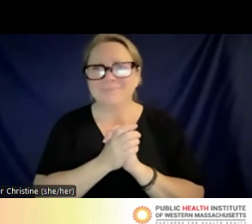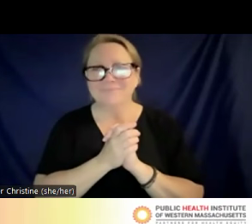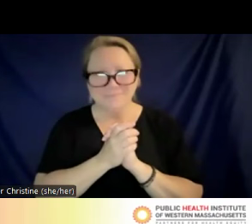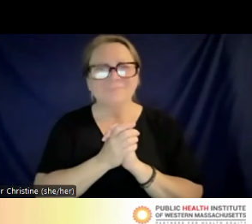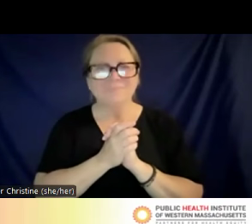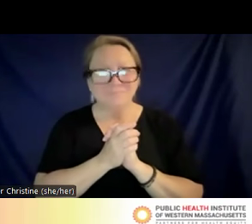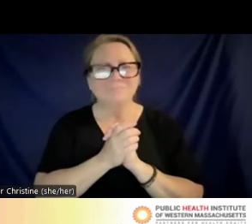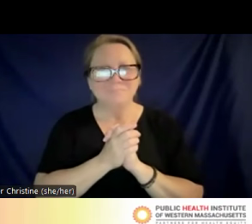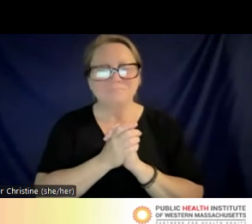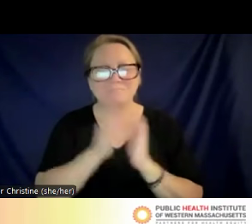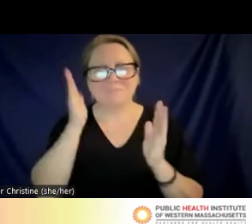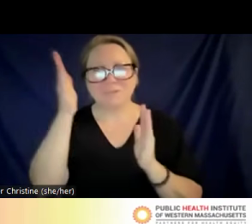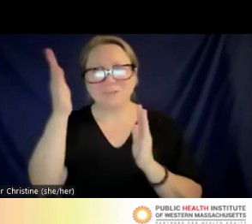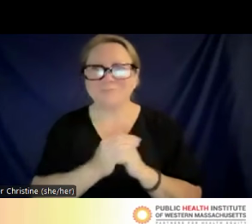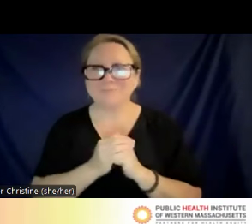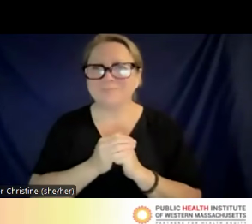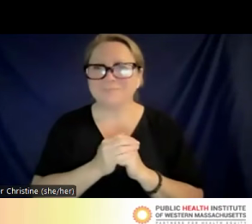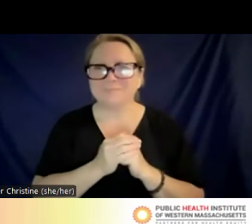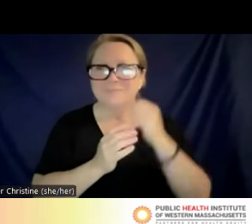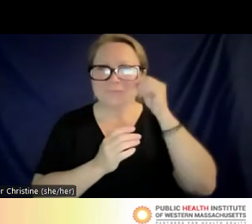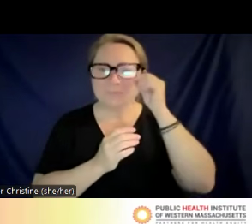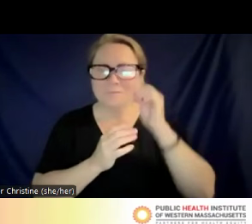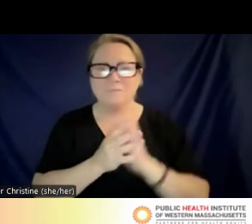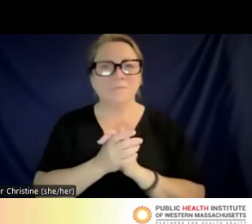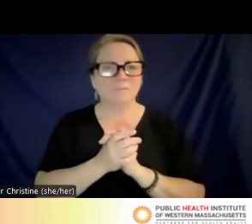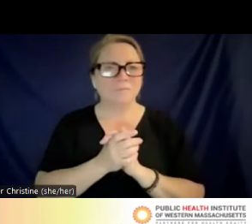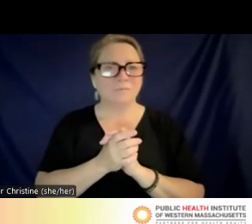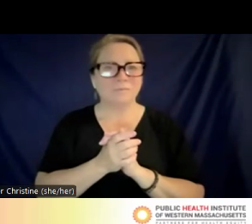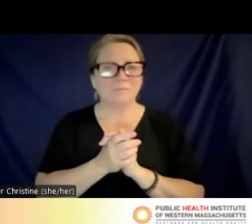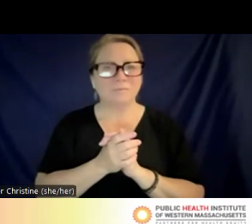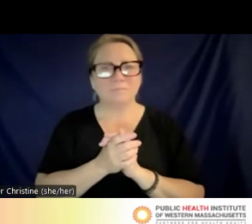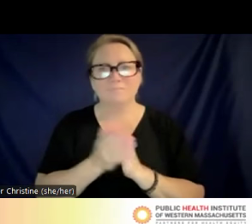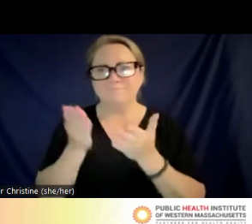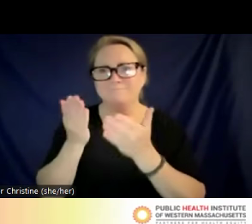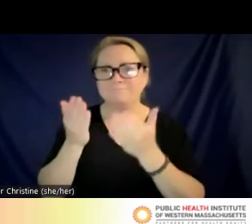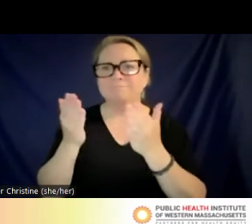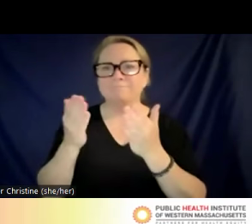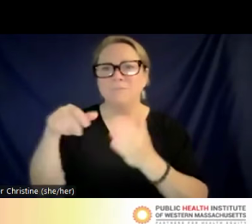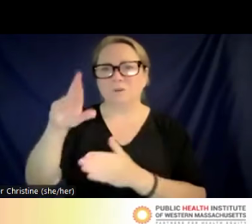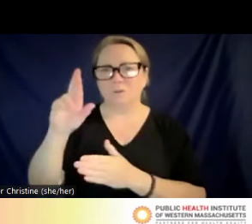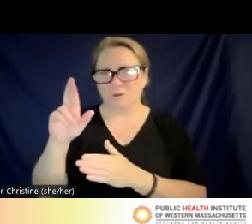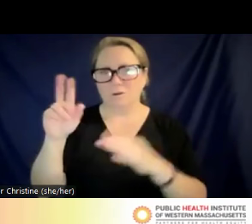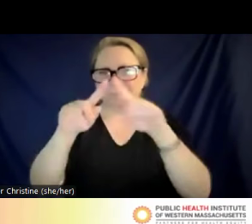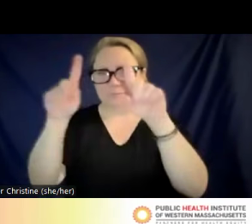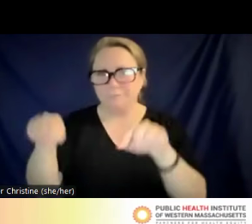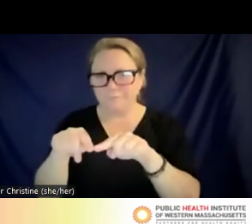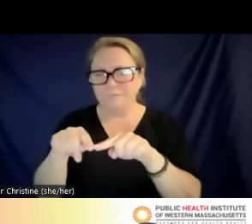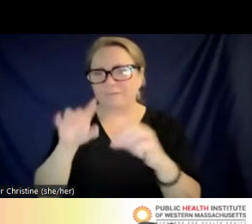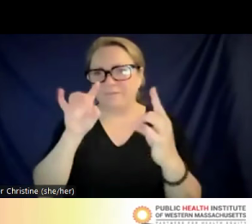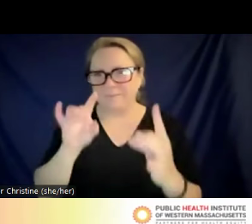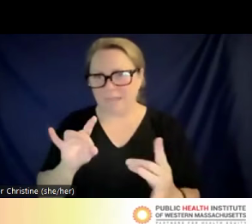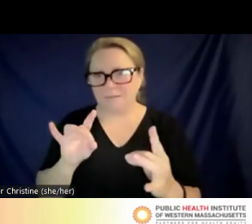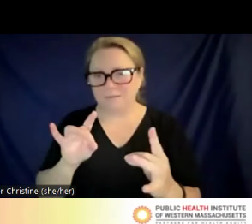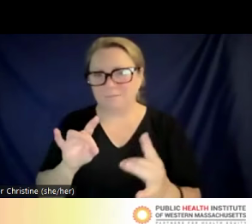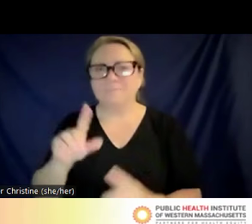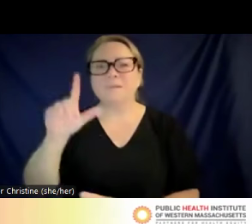be thinking about that for this time. And here is the QR code for the feedback survey, but the